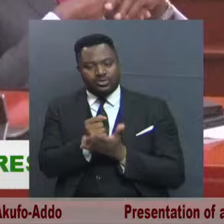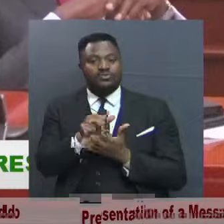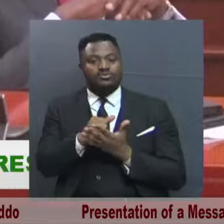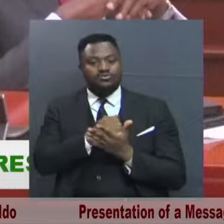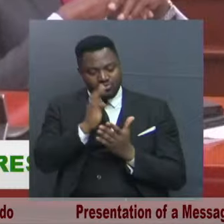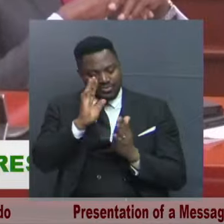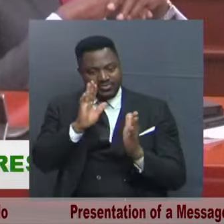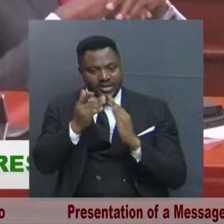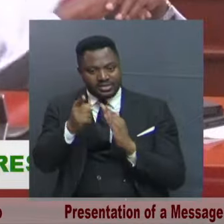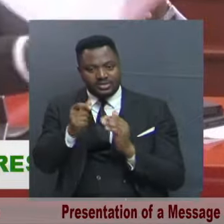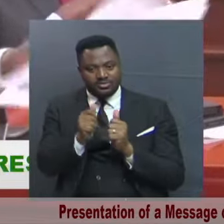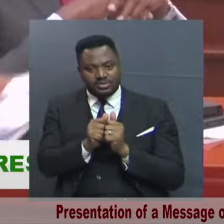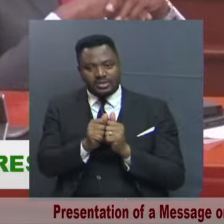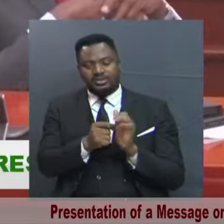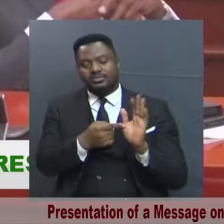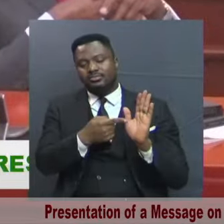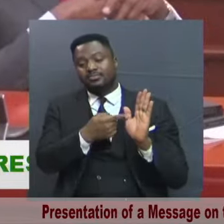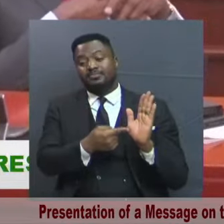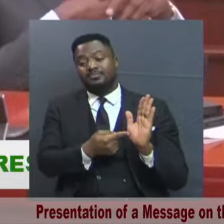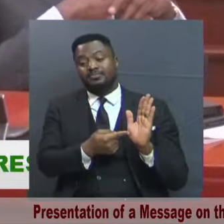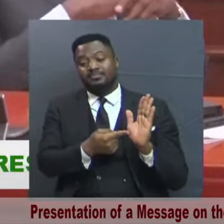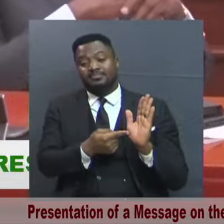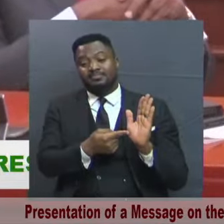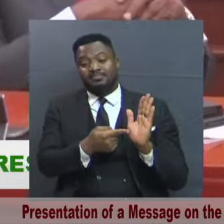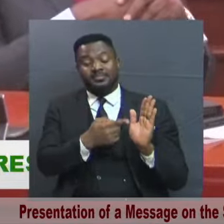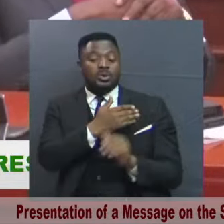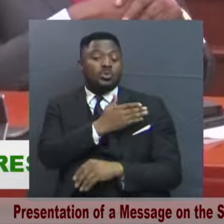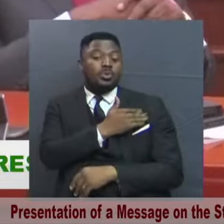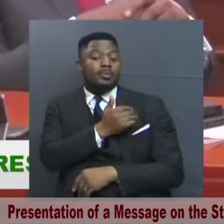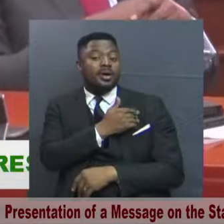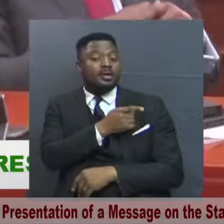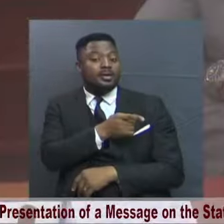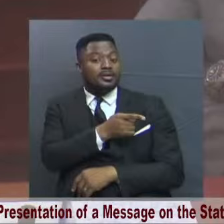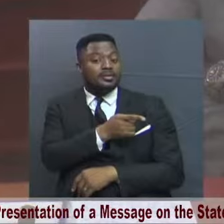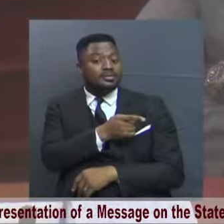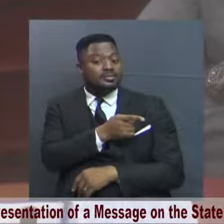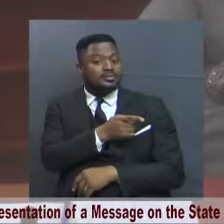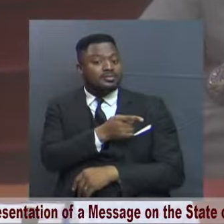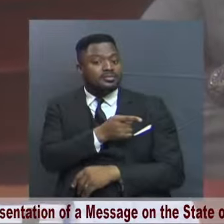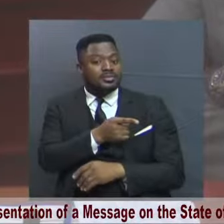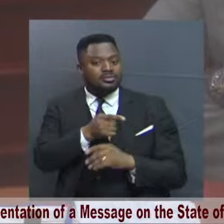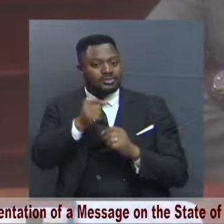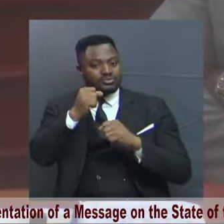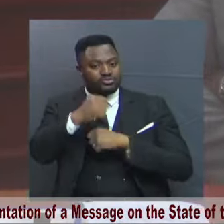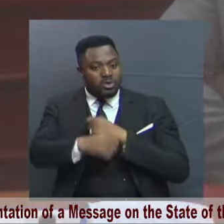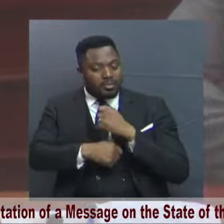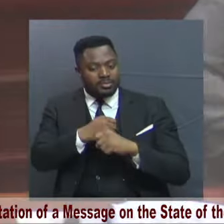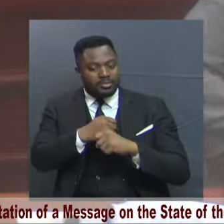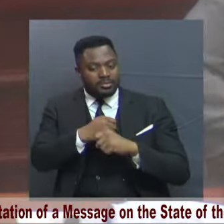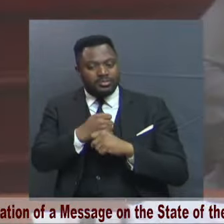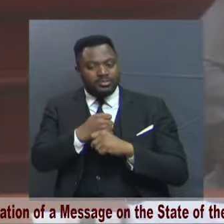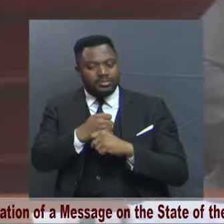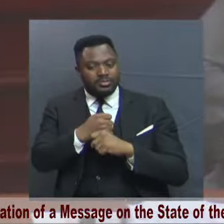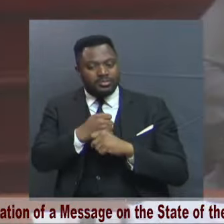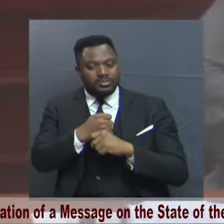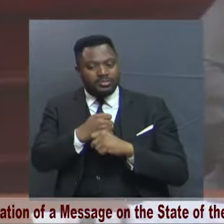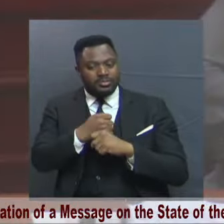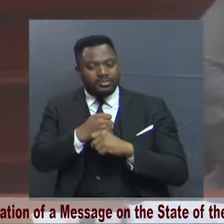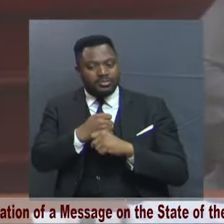will face him with this optimism and remind him of the Lamentations of 2013